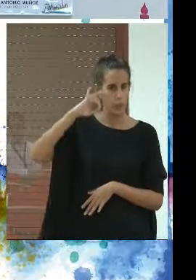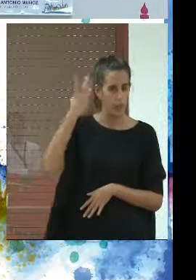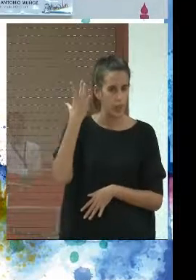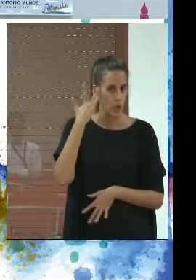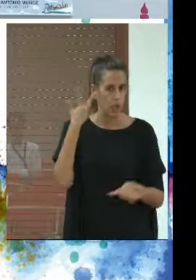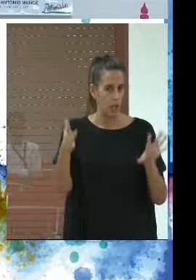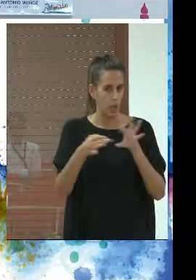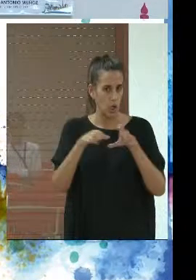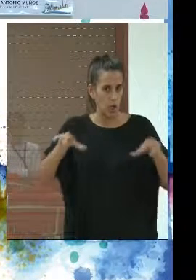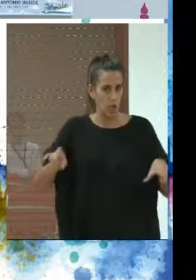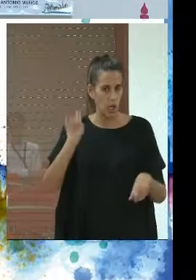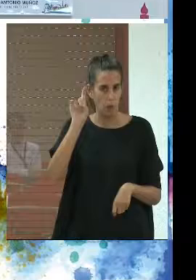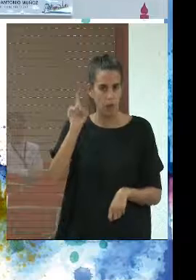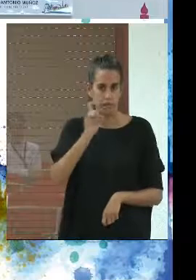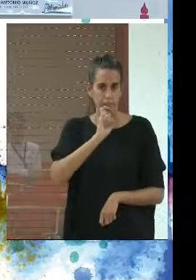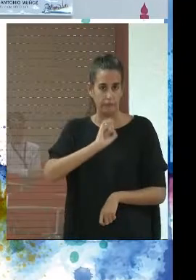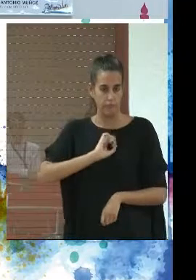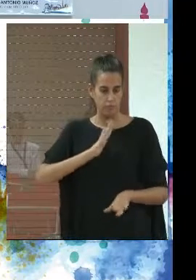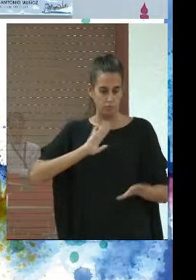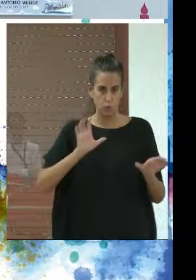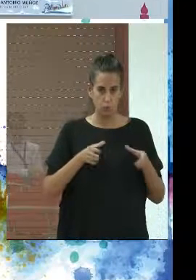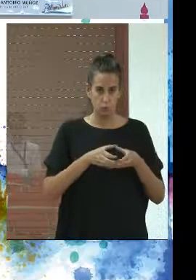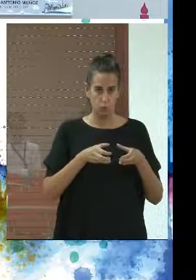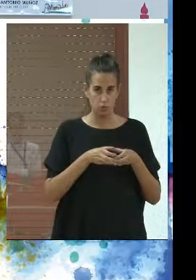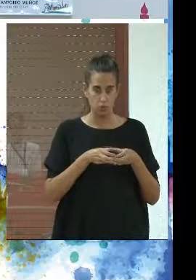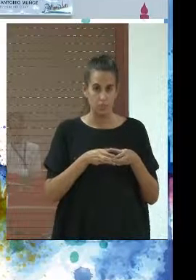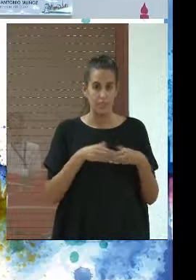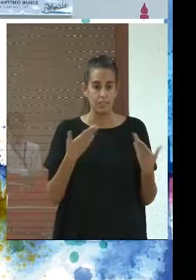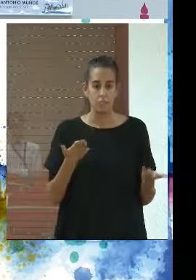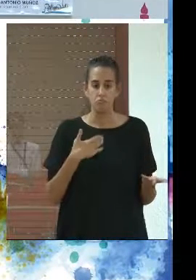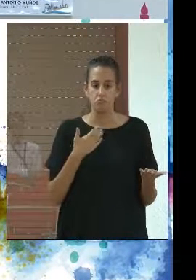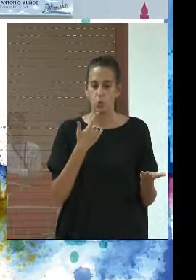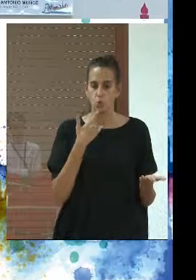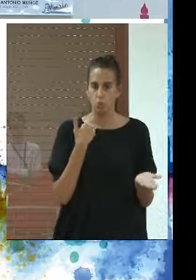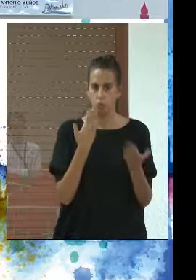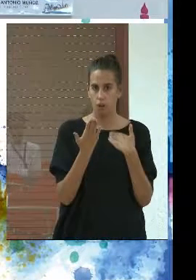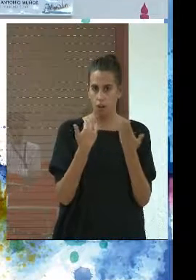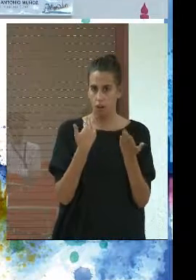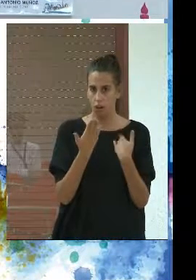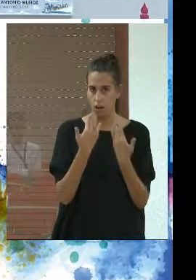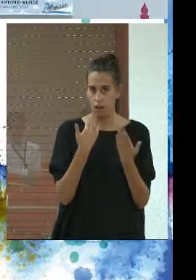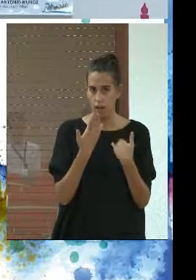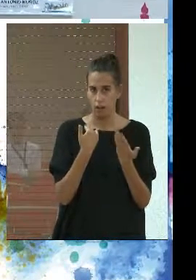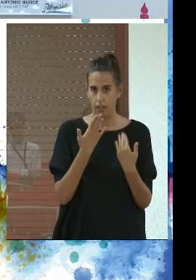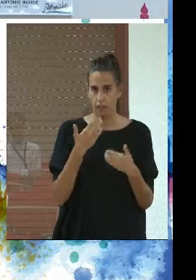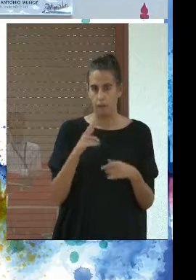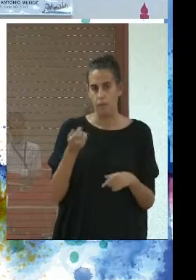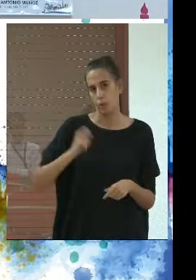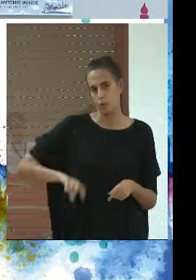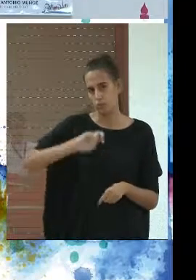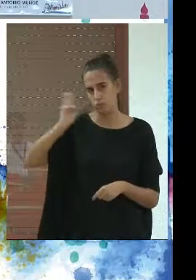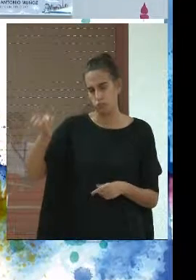to innovate in the classroom, they let us know, and we have